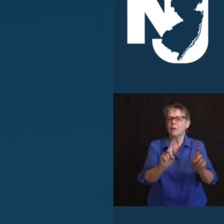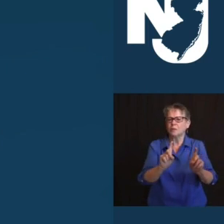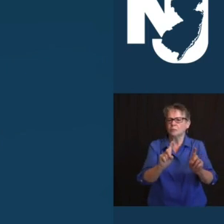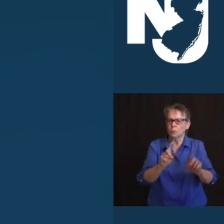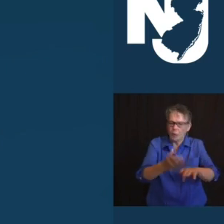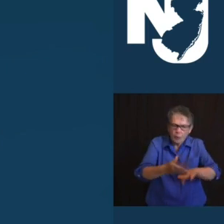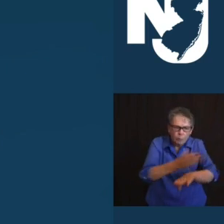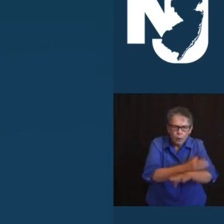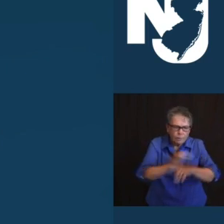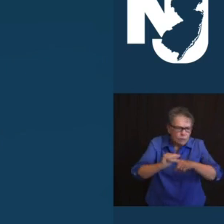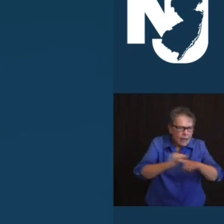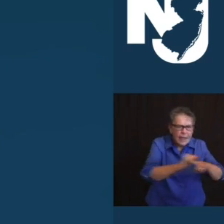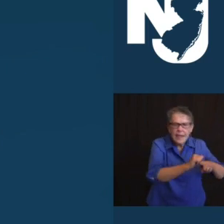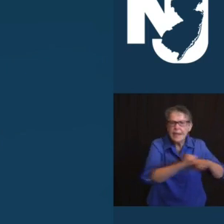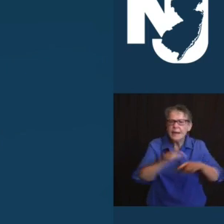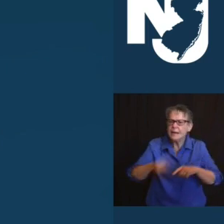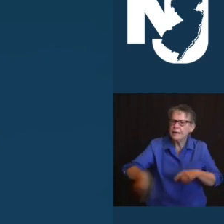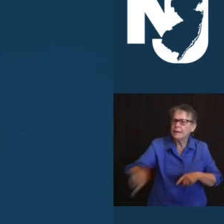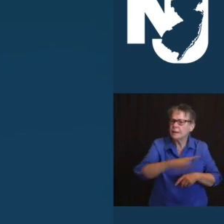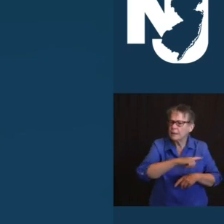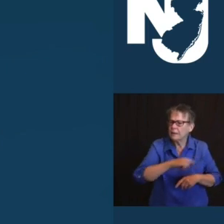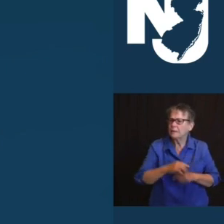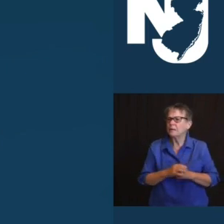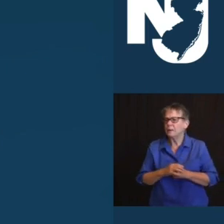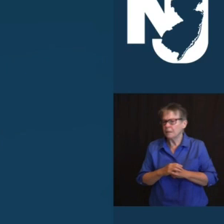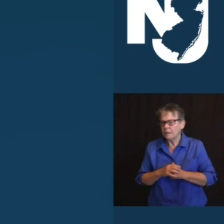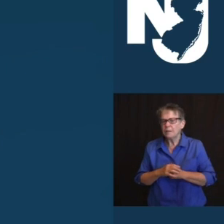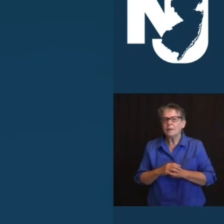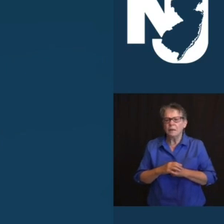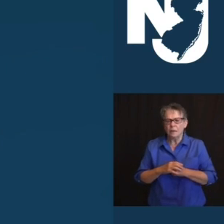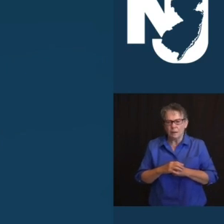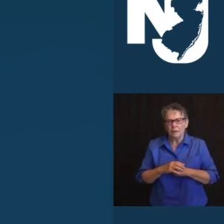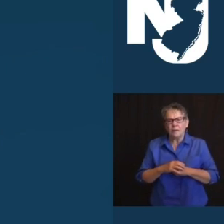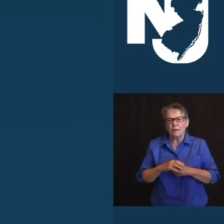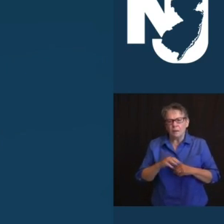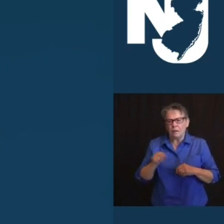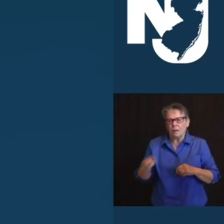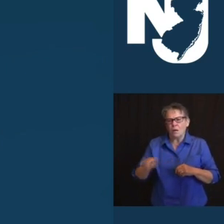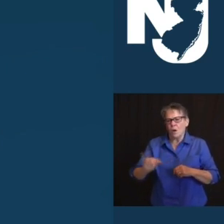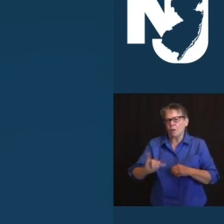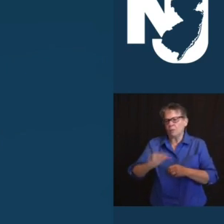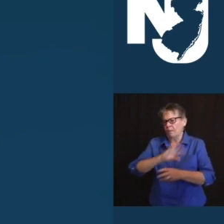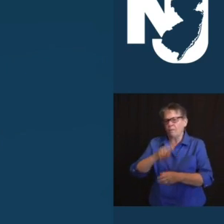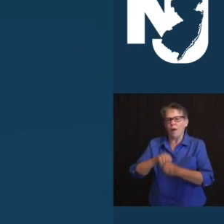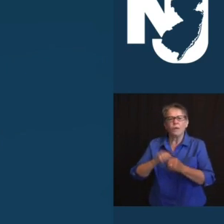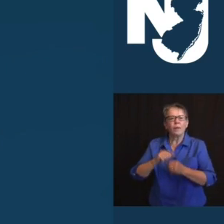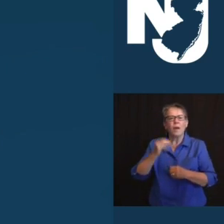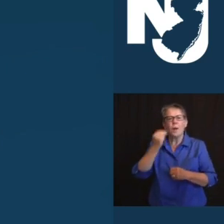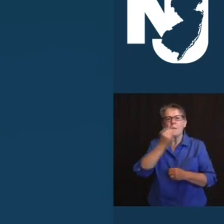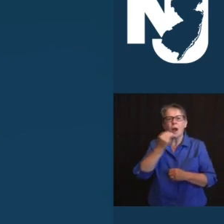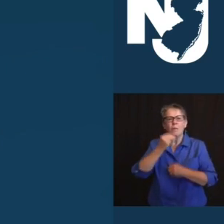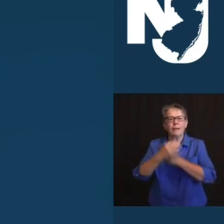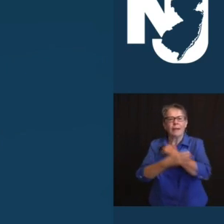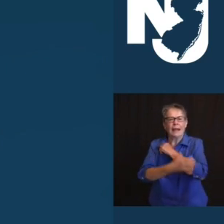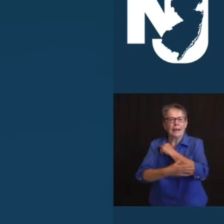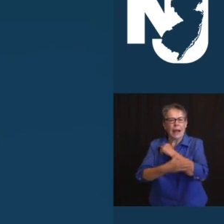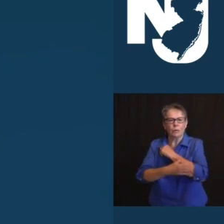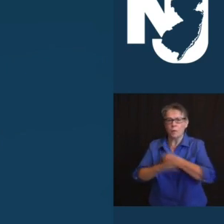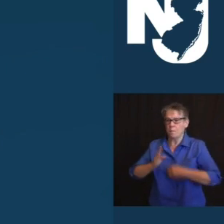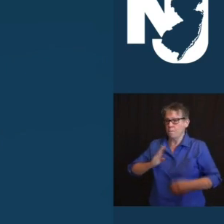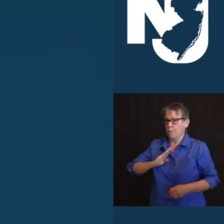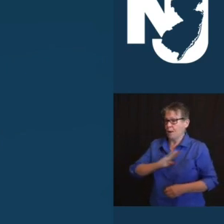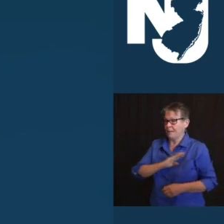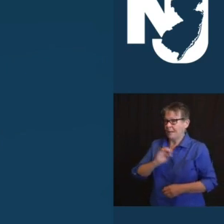over 25 years, where the district's, ready for this, Judy, nursing program was his focus. I say